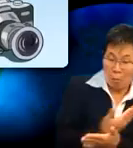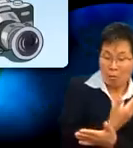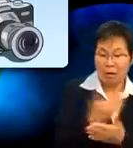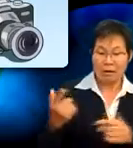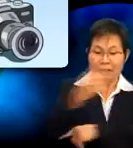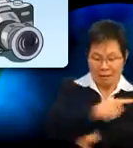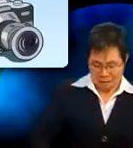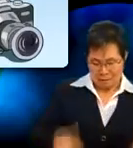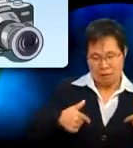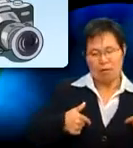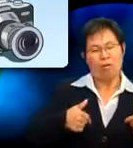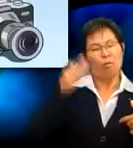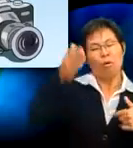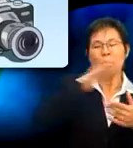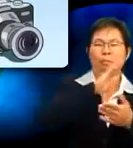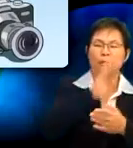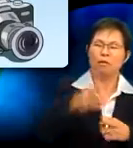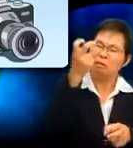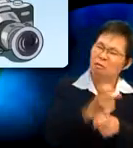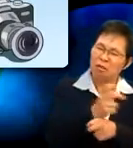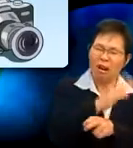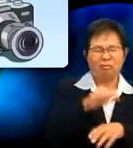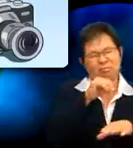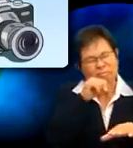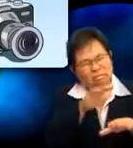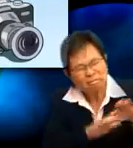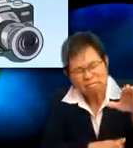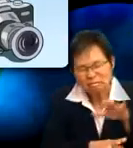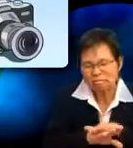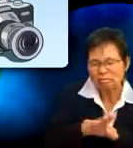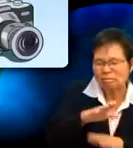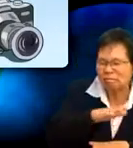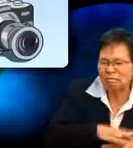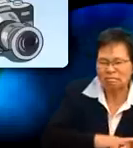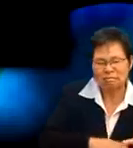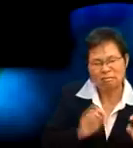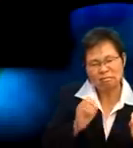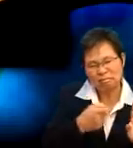modern-day lives would be very difficult and uncomfortable.